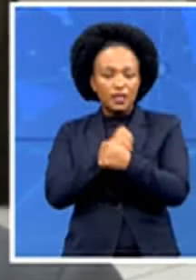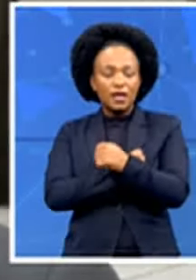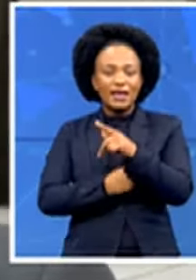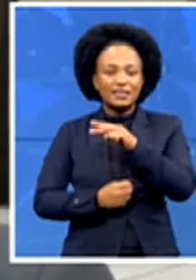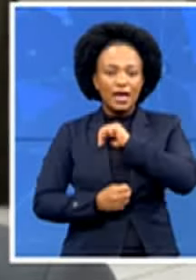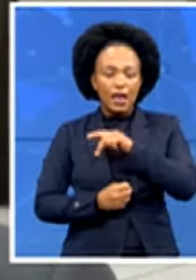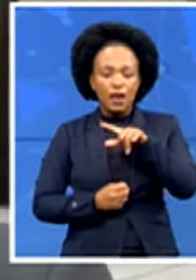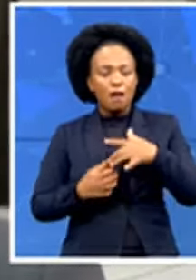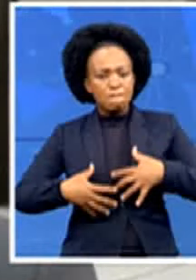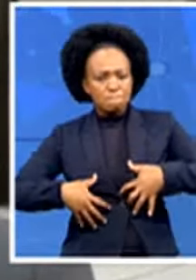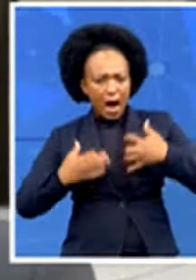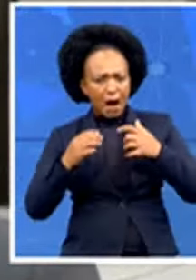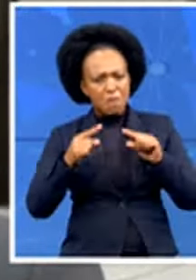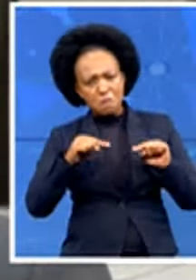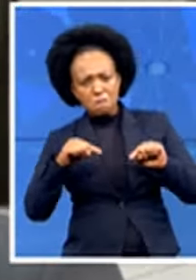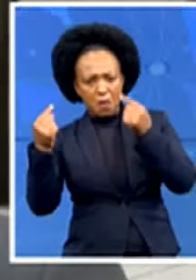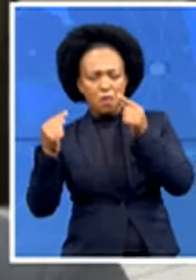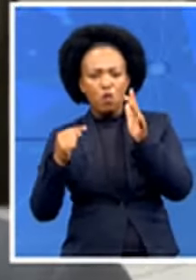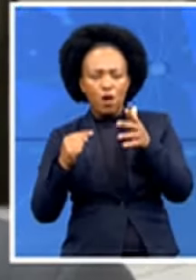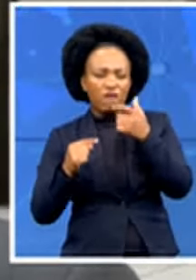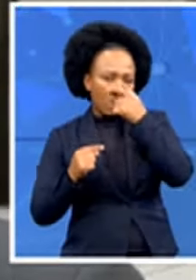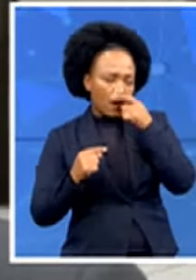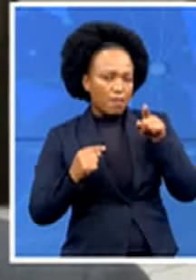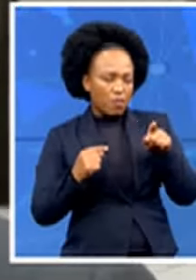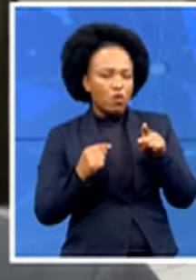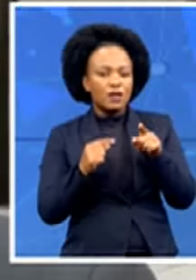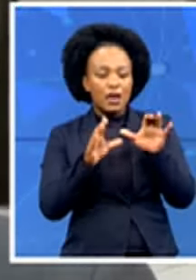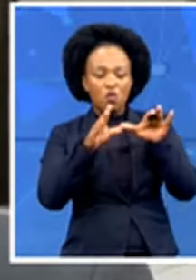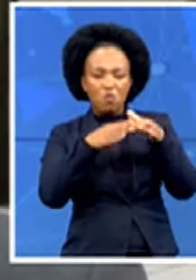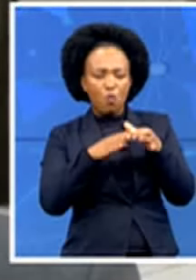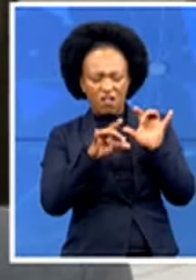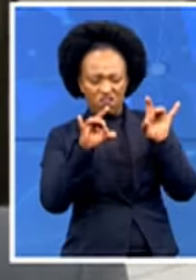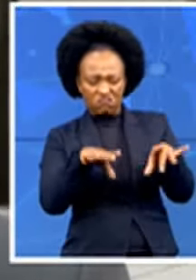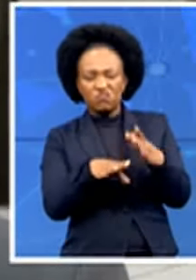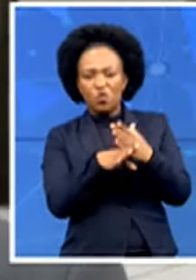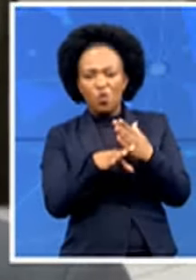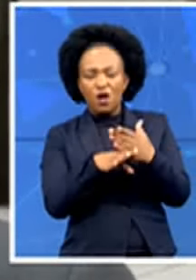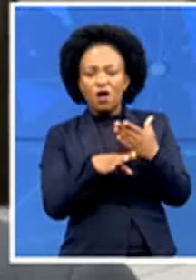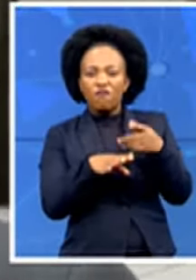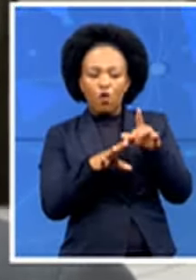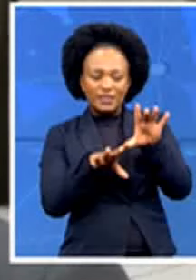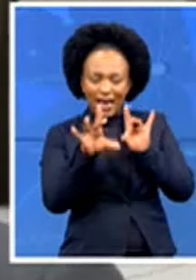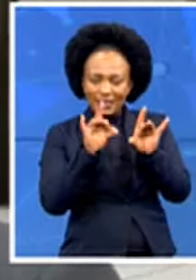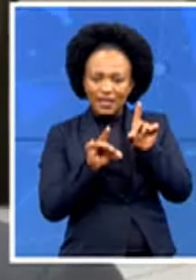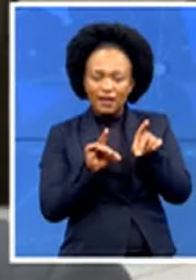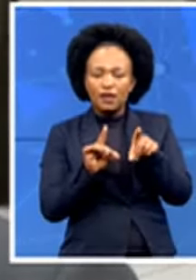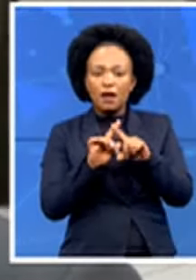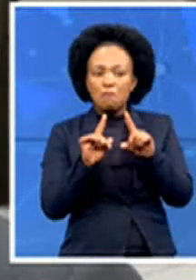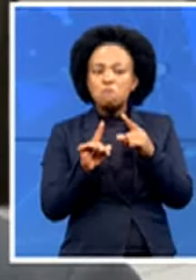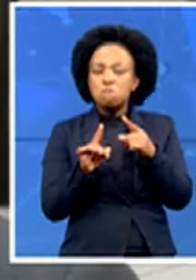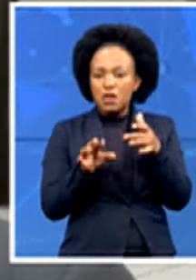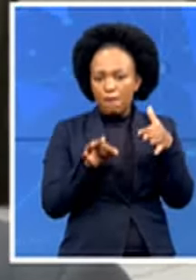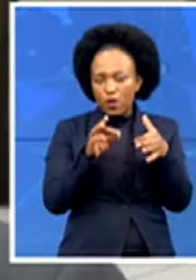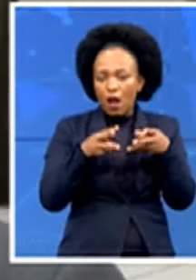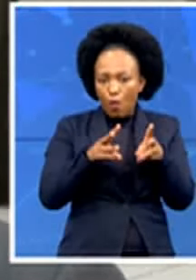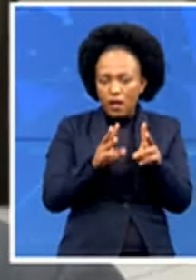his faction in the ANC and were refusing to work on the ground in this election. And therefore, there was a political imperative to ensure that Mr.